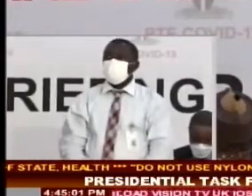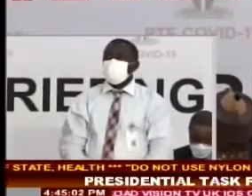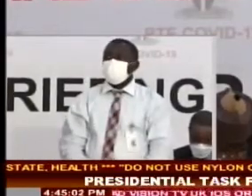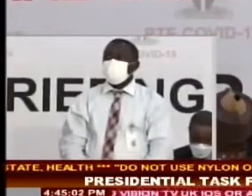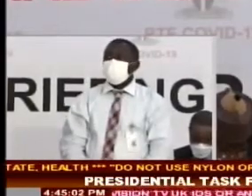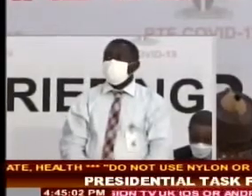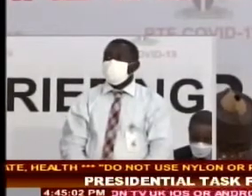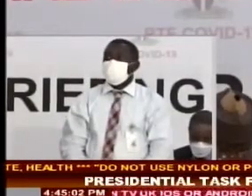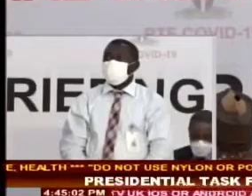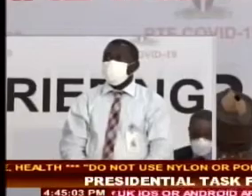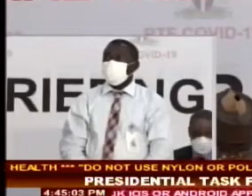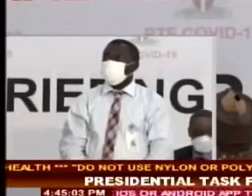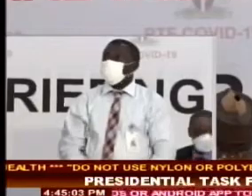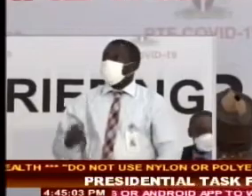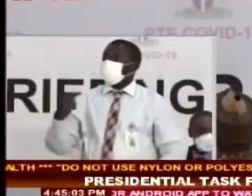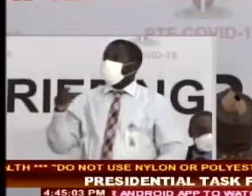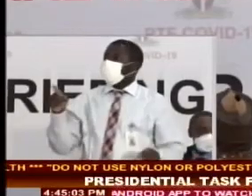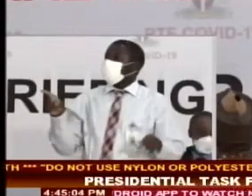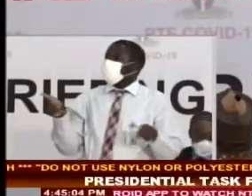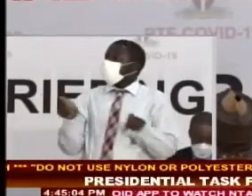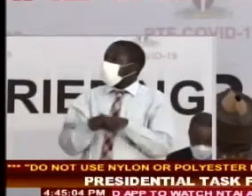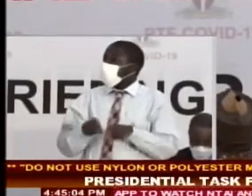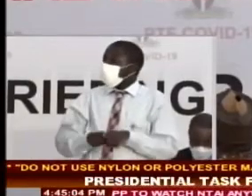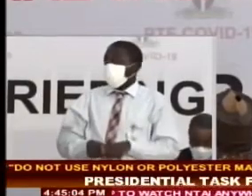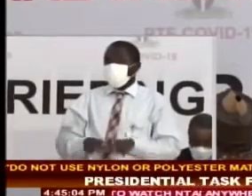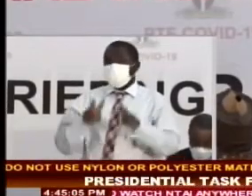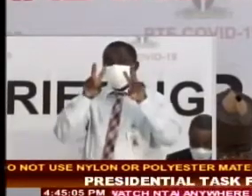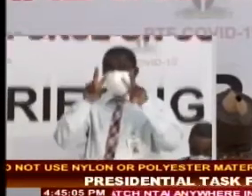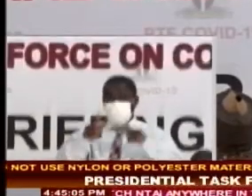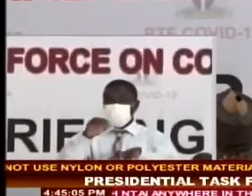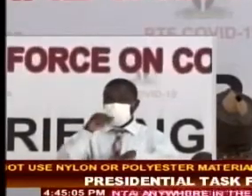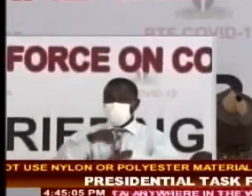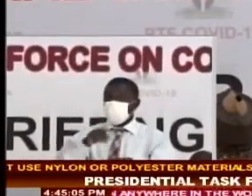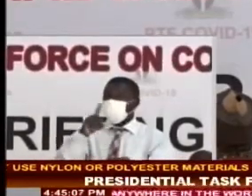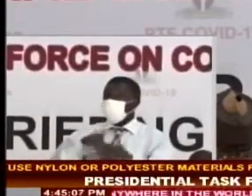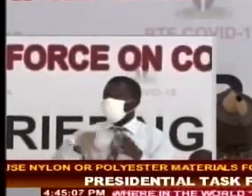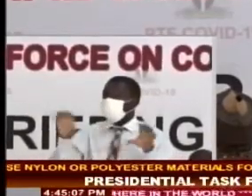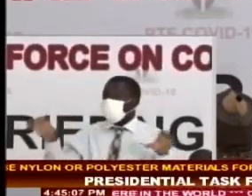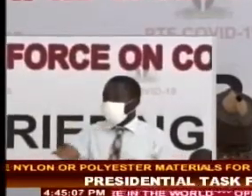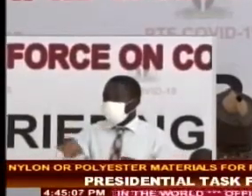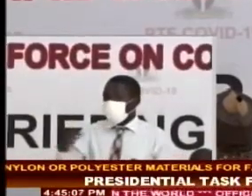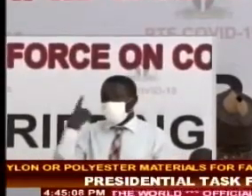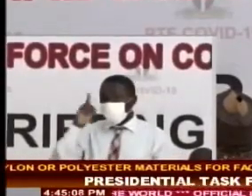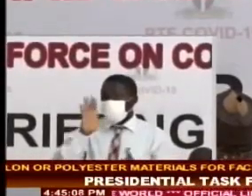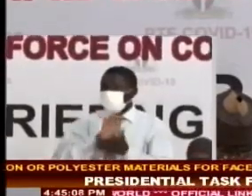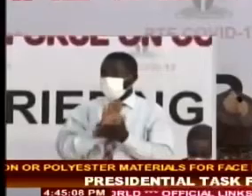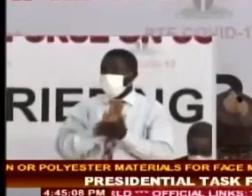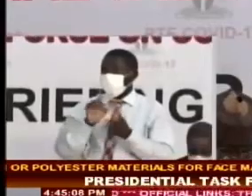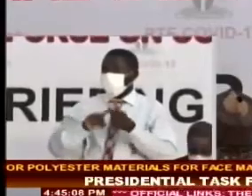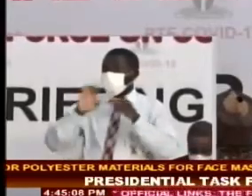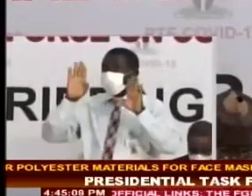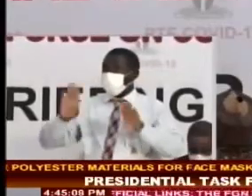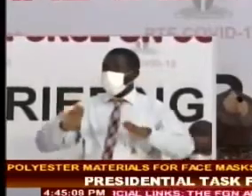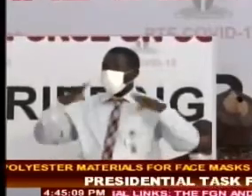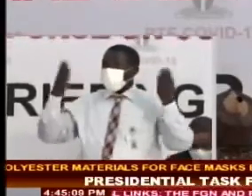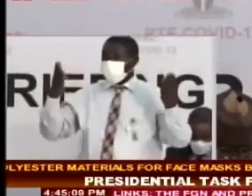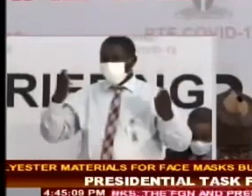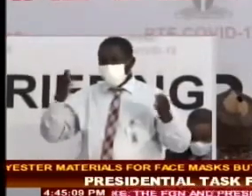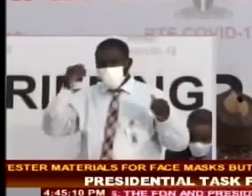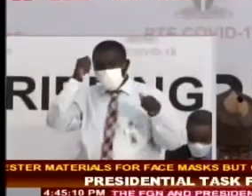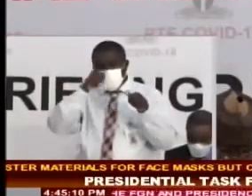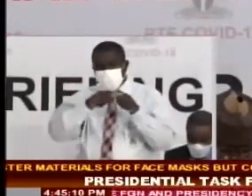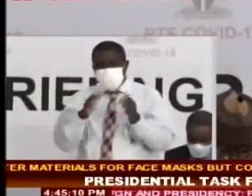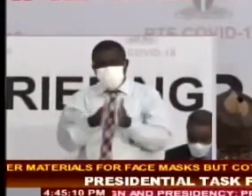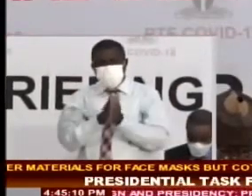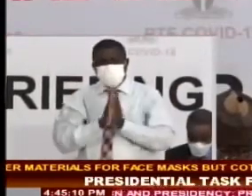be looking at what we will do in order for schools to reopen. As you recall, we had asked